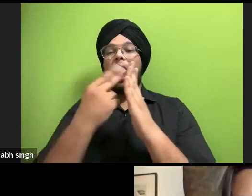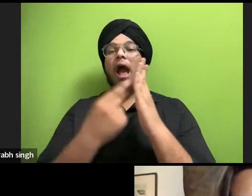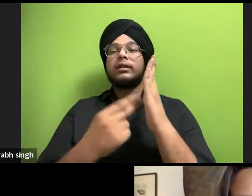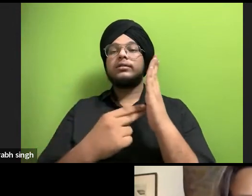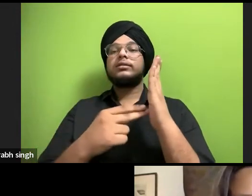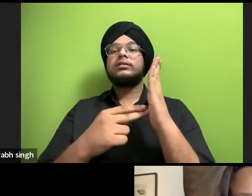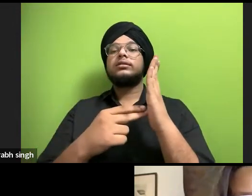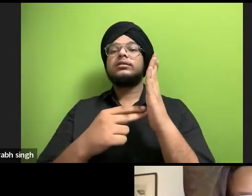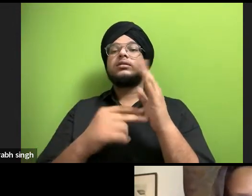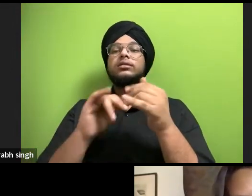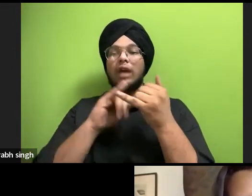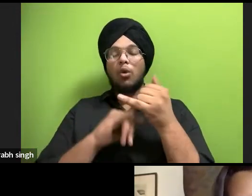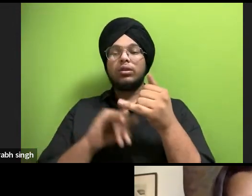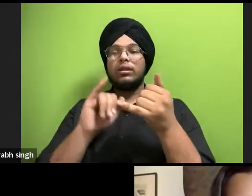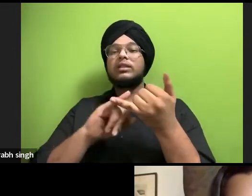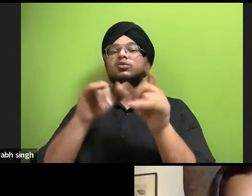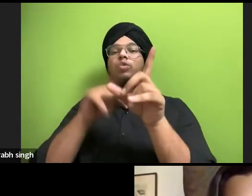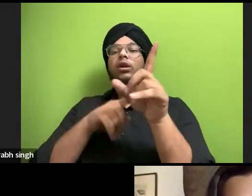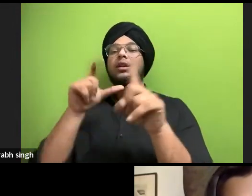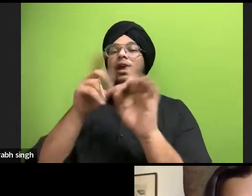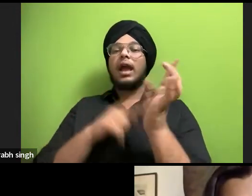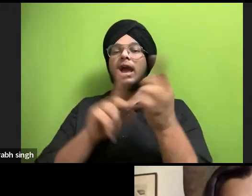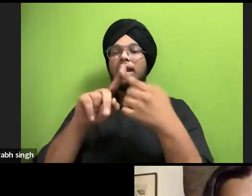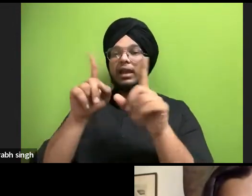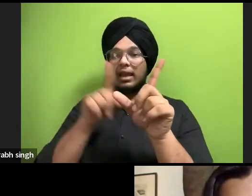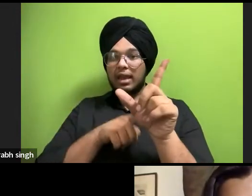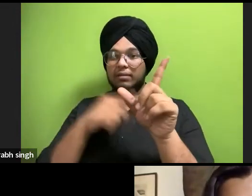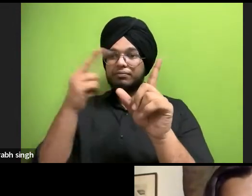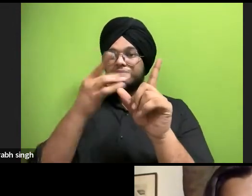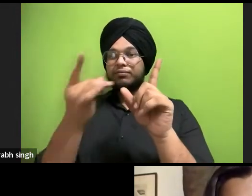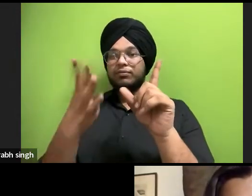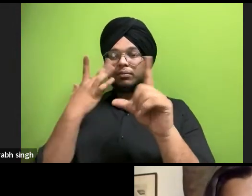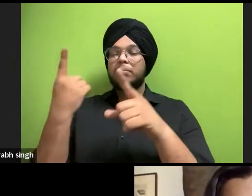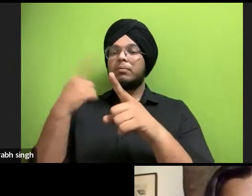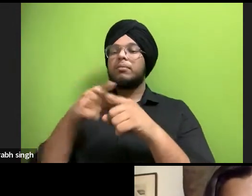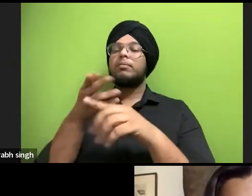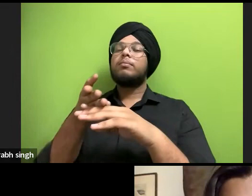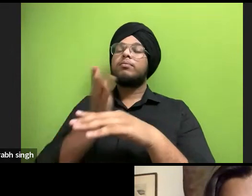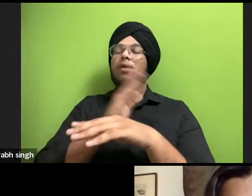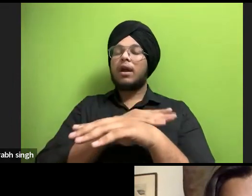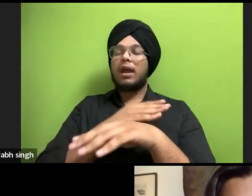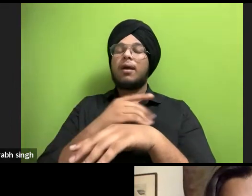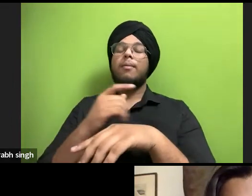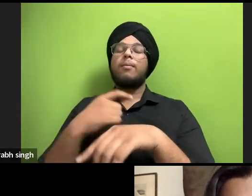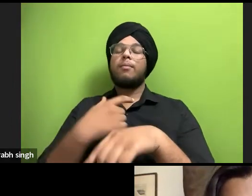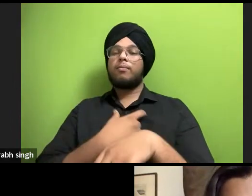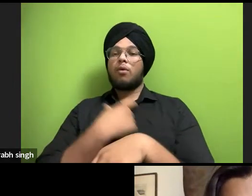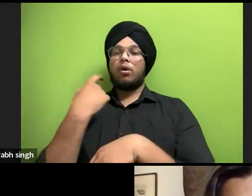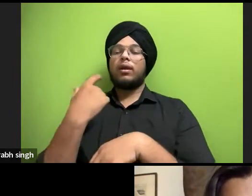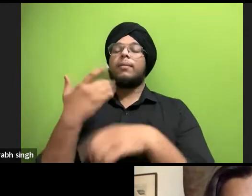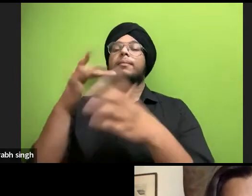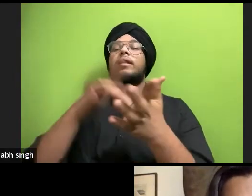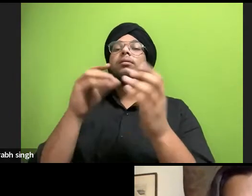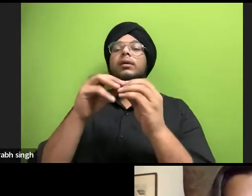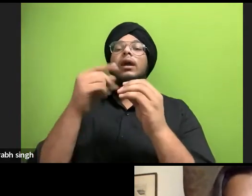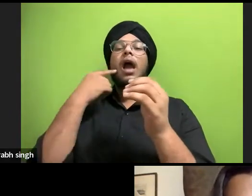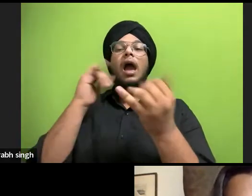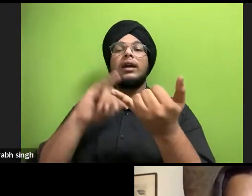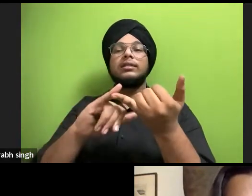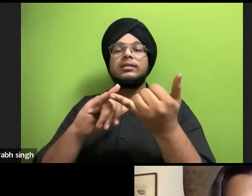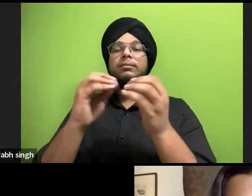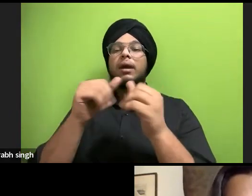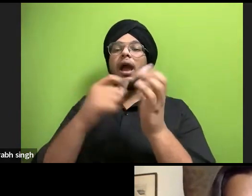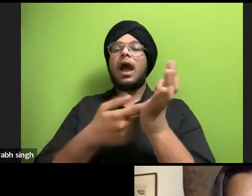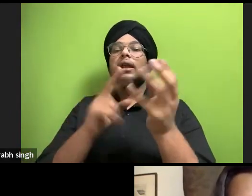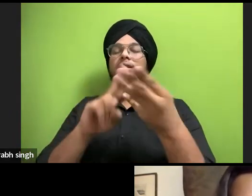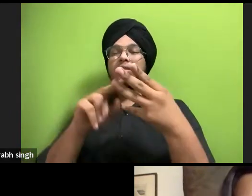South Wales in Sydney, and before that at the Queensland Art Gallery, Gallery of Modern Art in Brisbane. She has played a